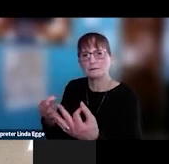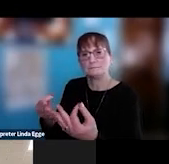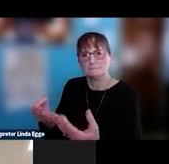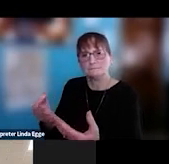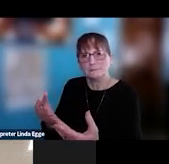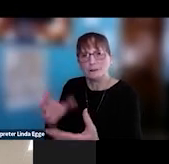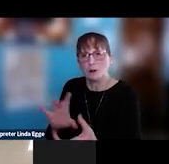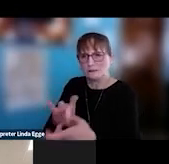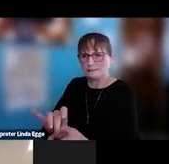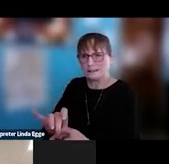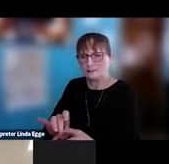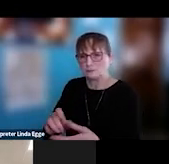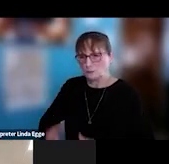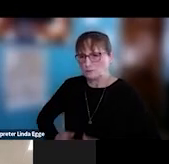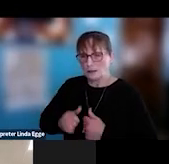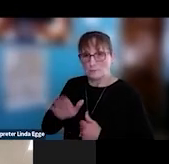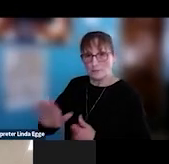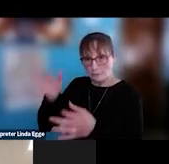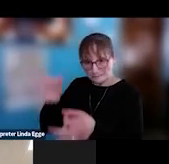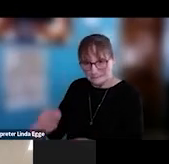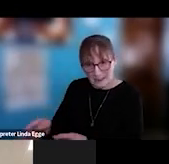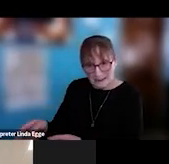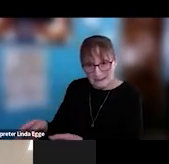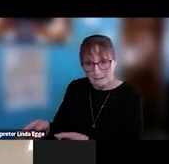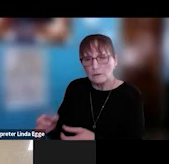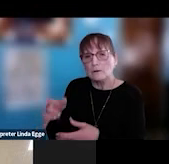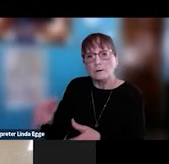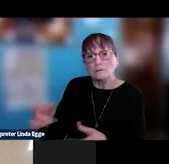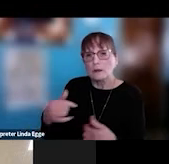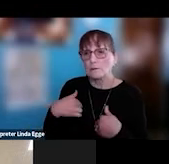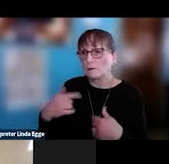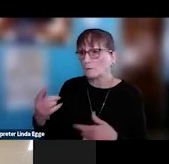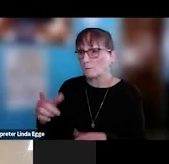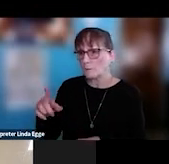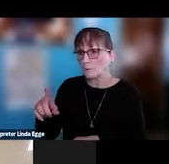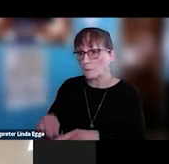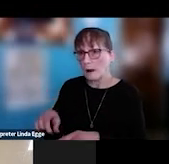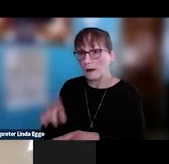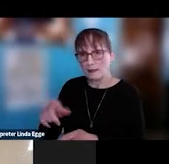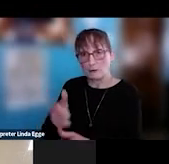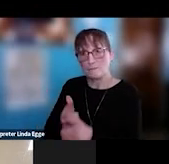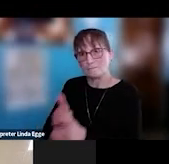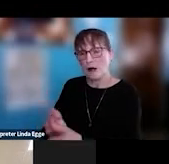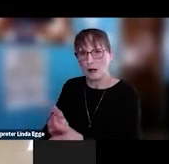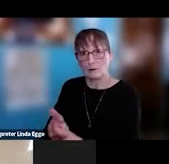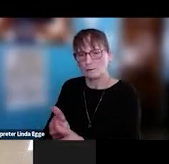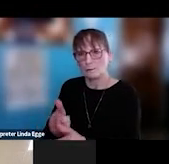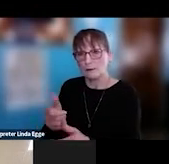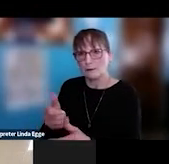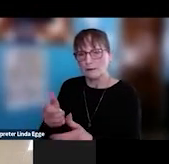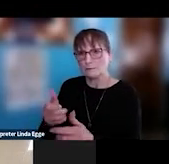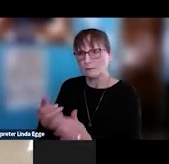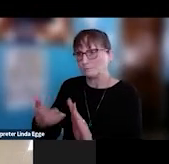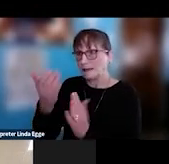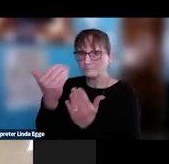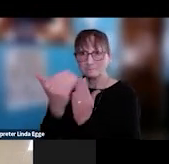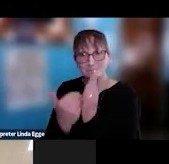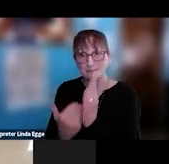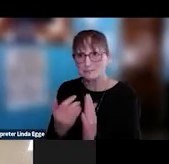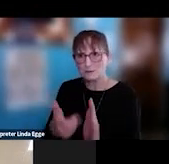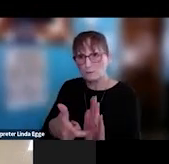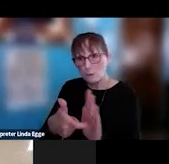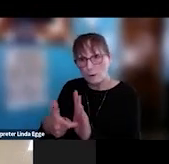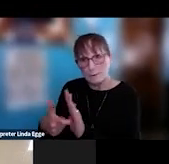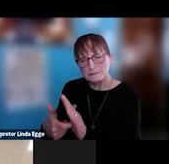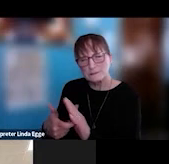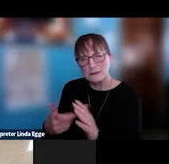were deciding, why they were not able to comply with its pretty simple list of requirements we have that we need you to do. What's